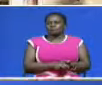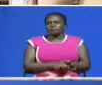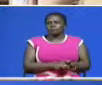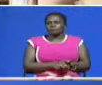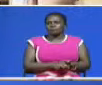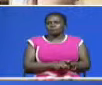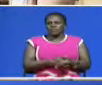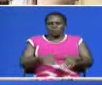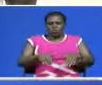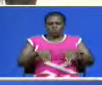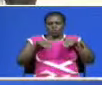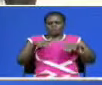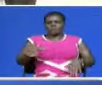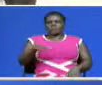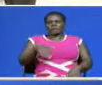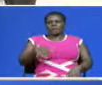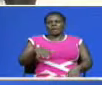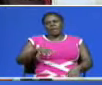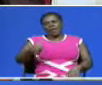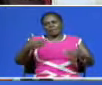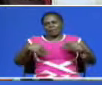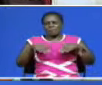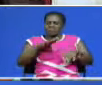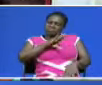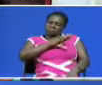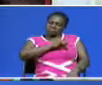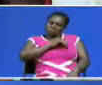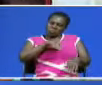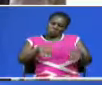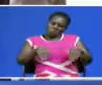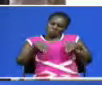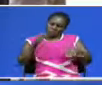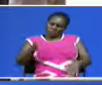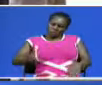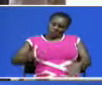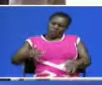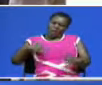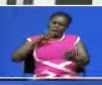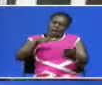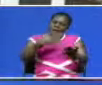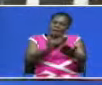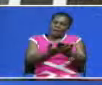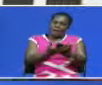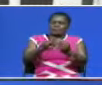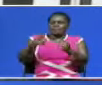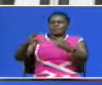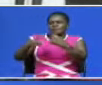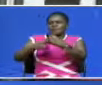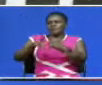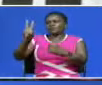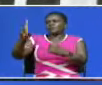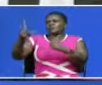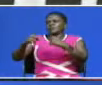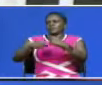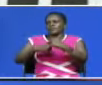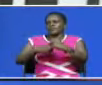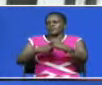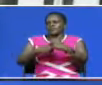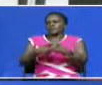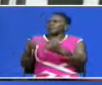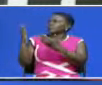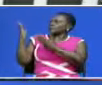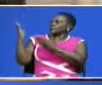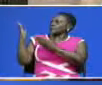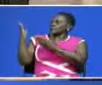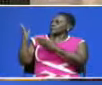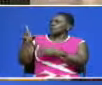At the waiting bay, fellow passengers patiently wait for the train which arrives at 7:26 a.m. from Syokimau. This is one of the